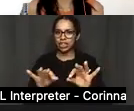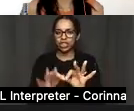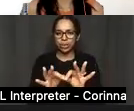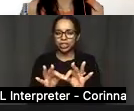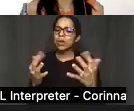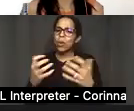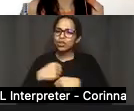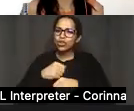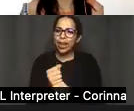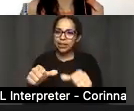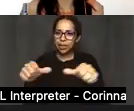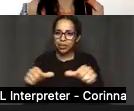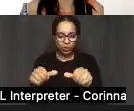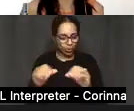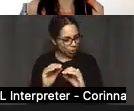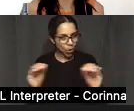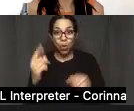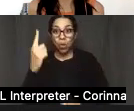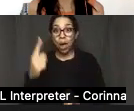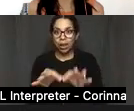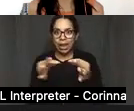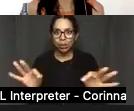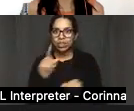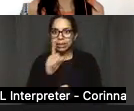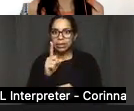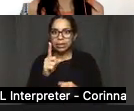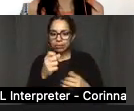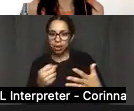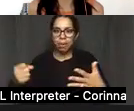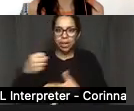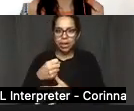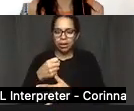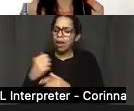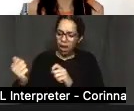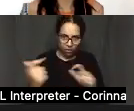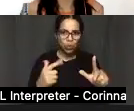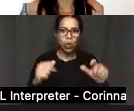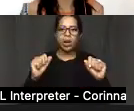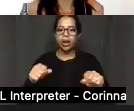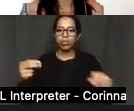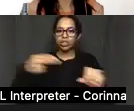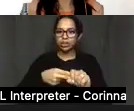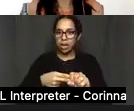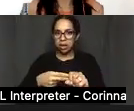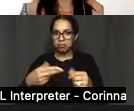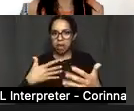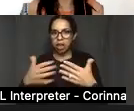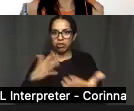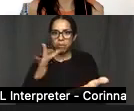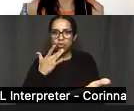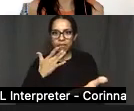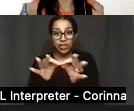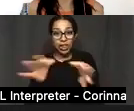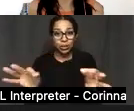create spaces in which no one language is dominant, spaces in which everyone can participate in the language of their heart. So to achieve